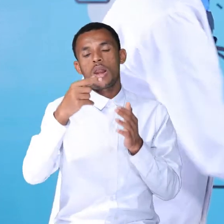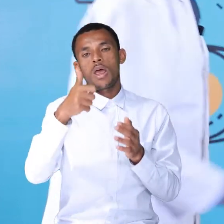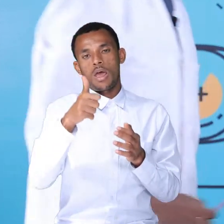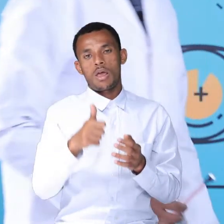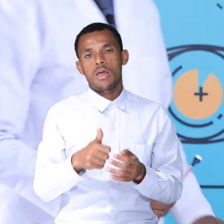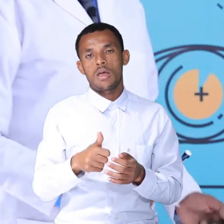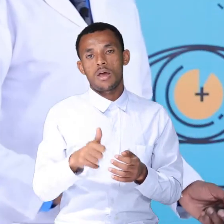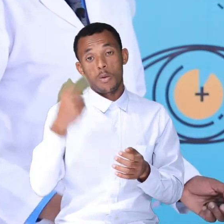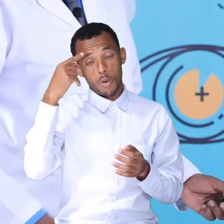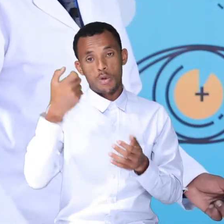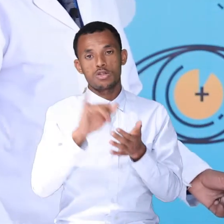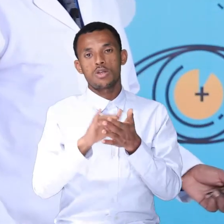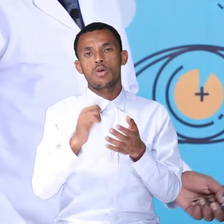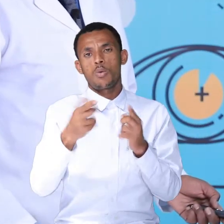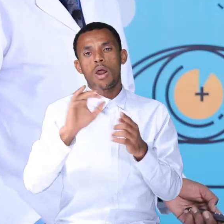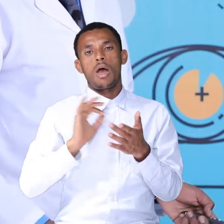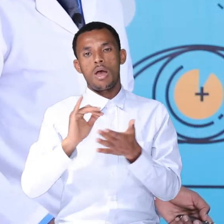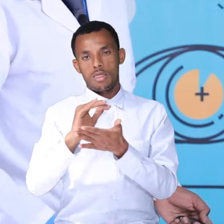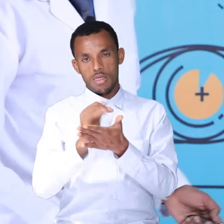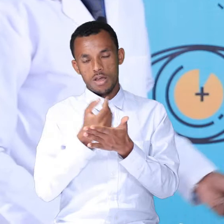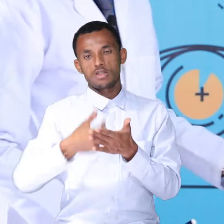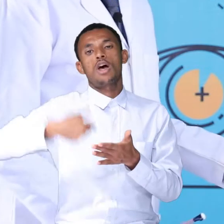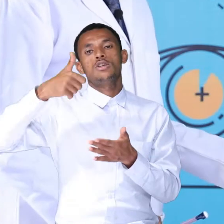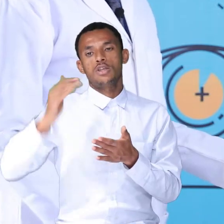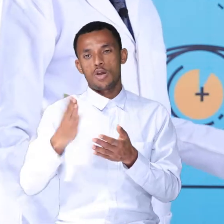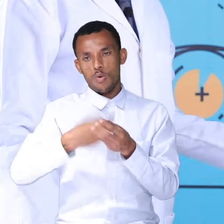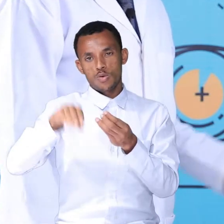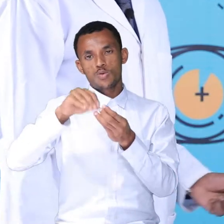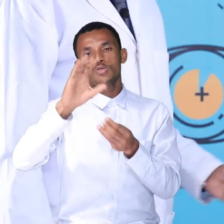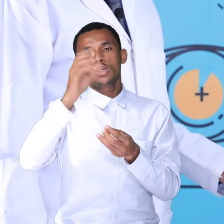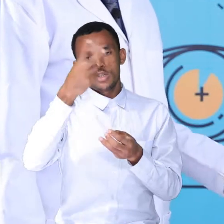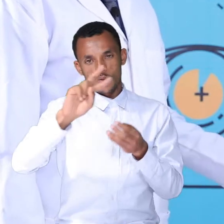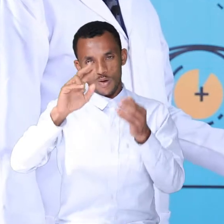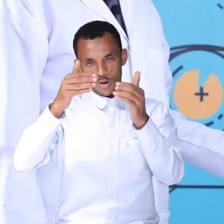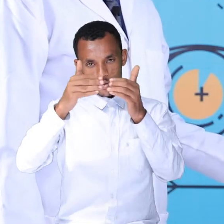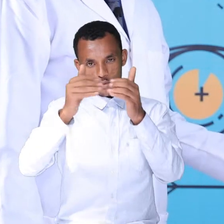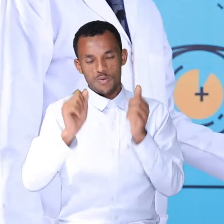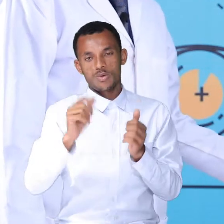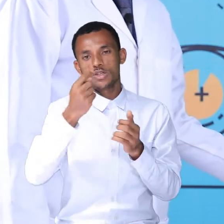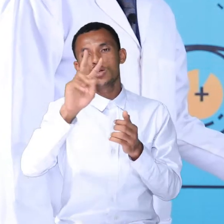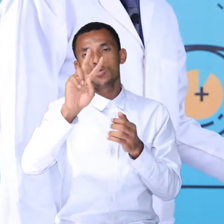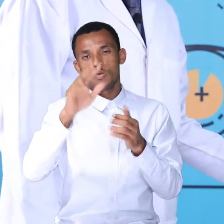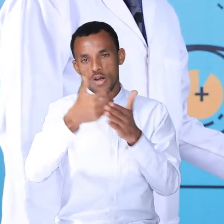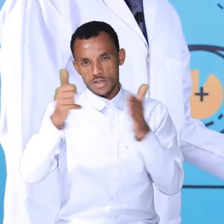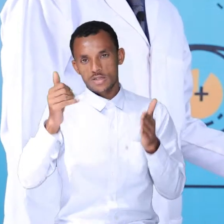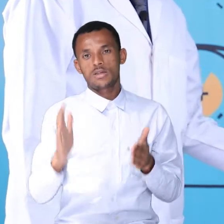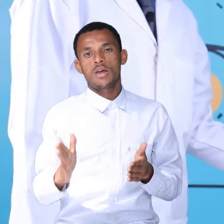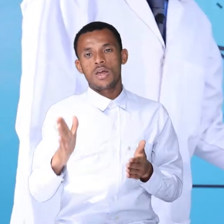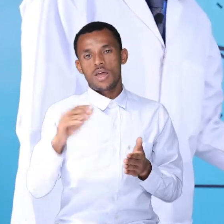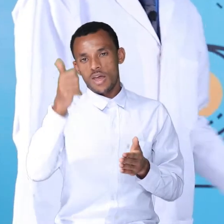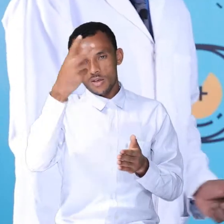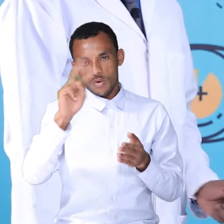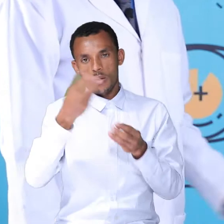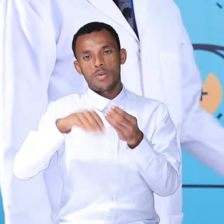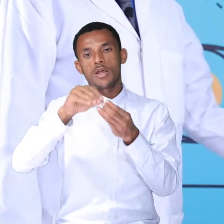that. When I take for the other side also, C squared is equal to the two adjacent sides, A squared